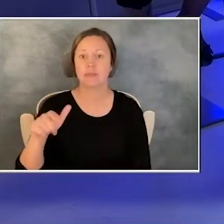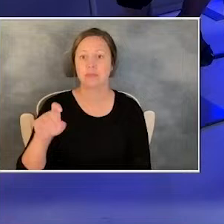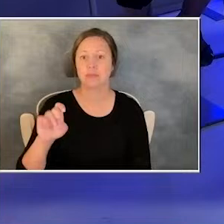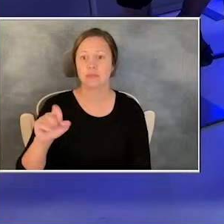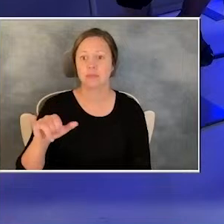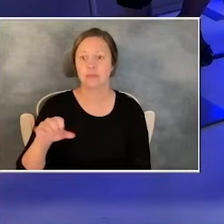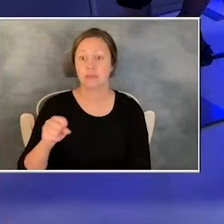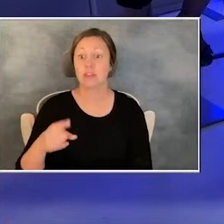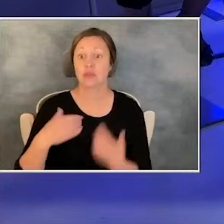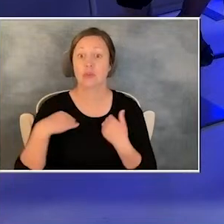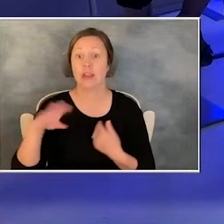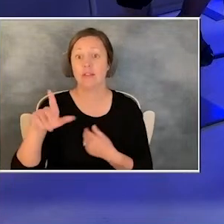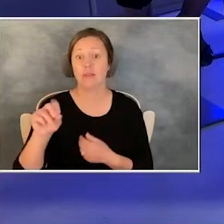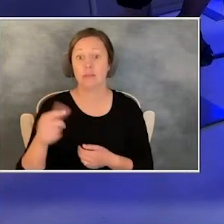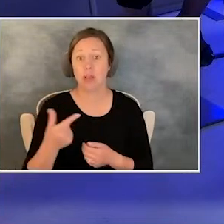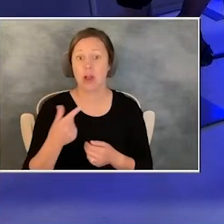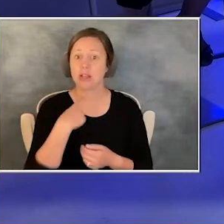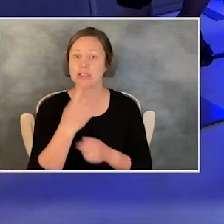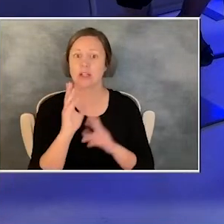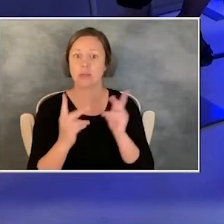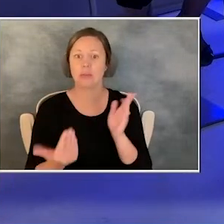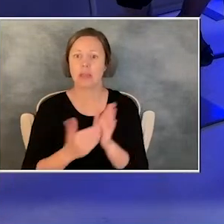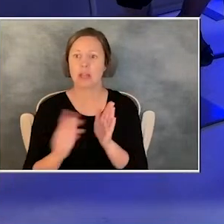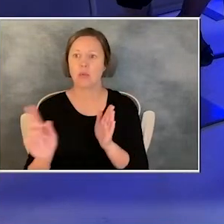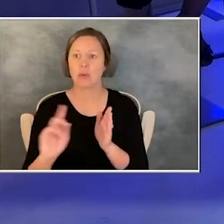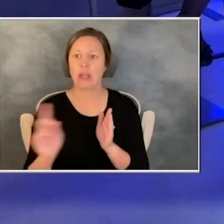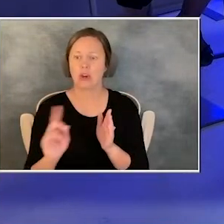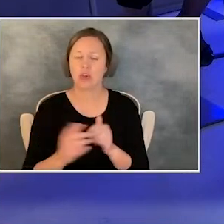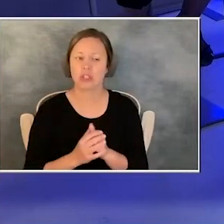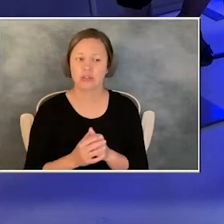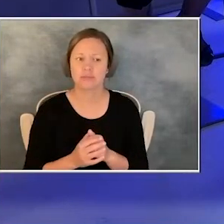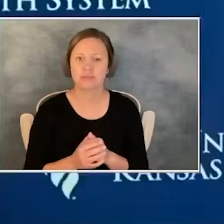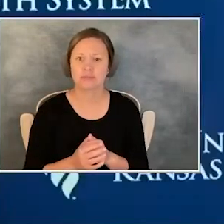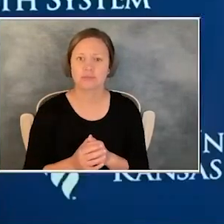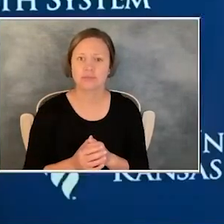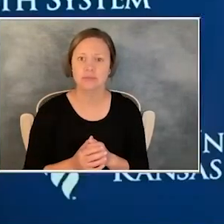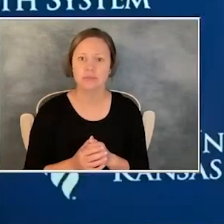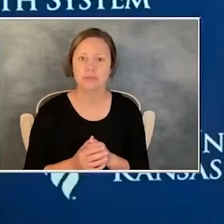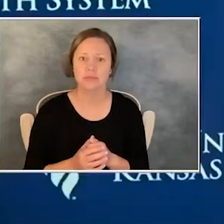blog. Tell people again where it is, and I want to read one more piece from it because I just love it. It's